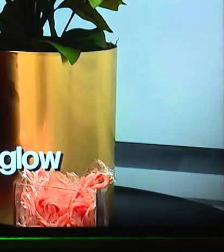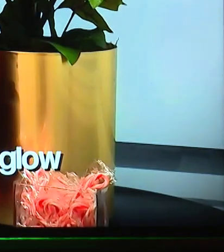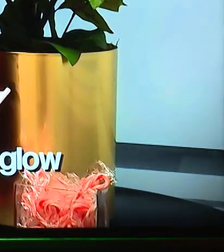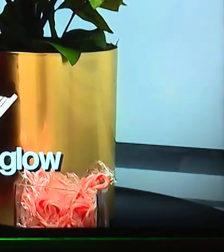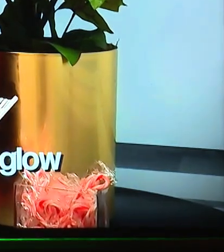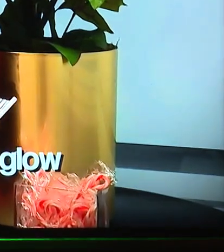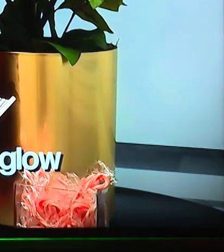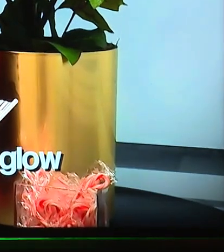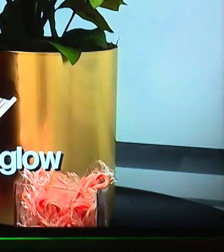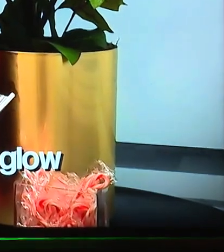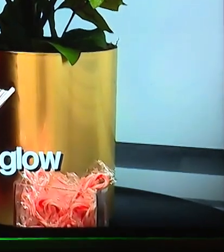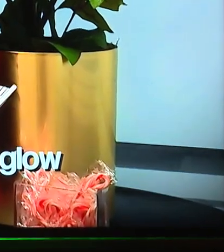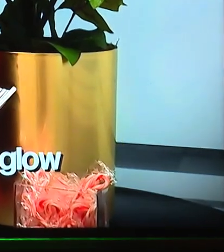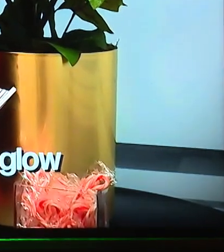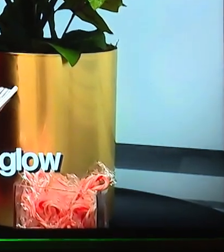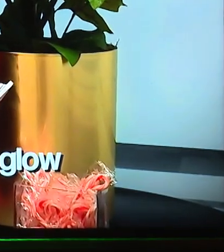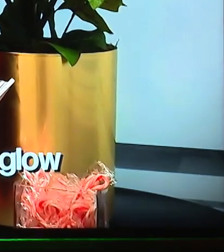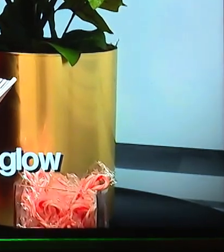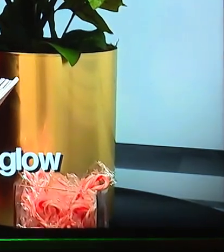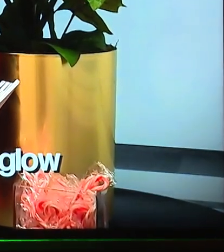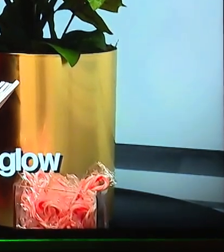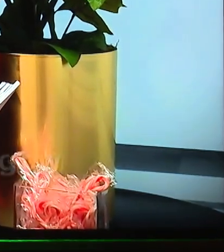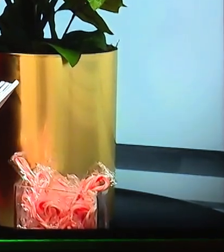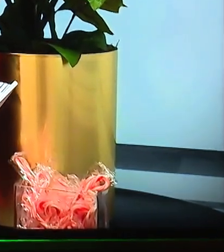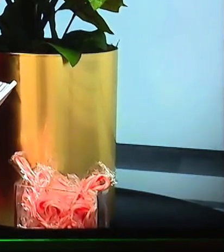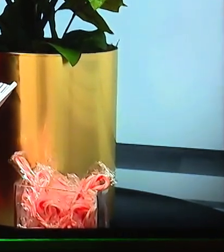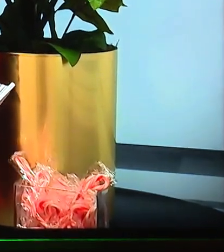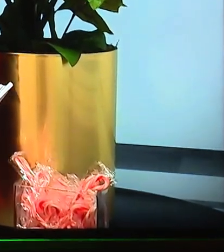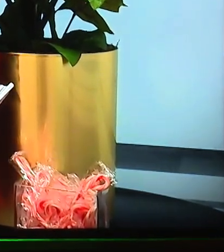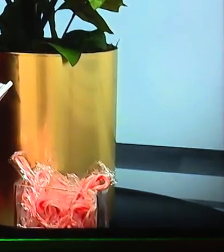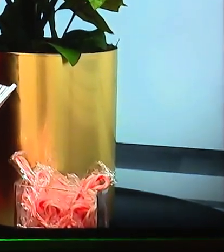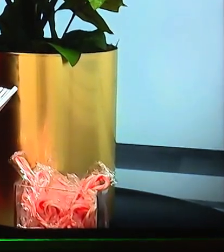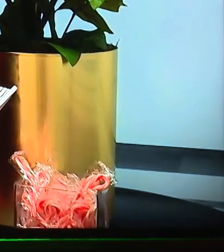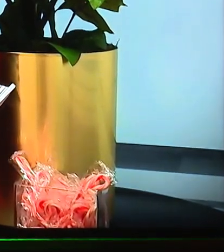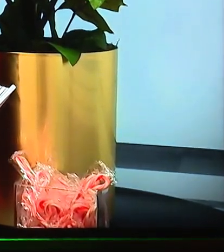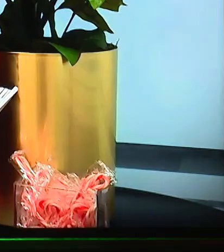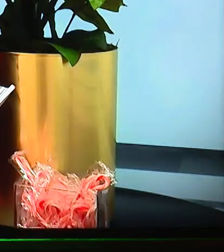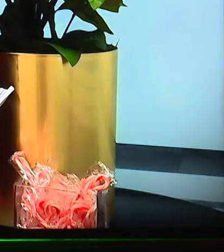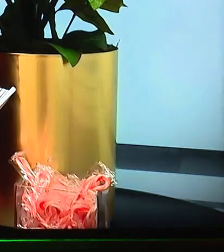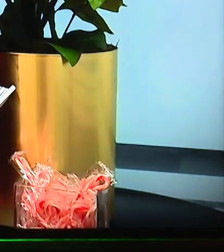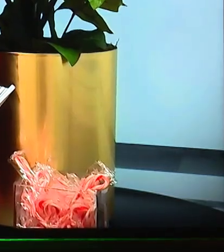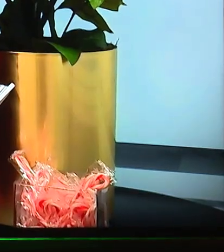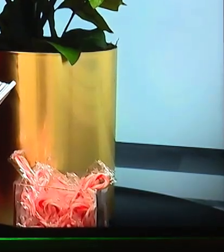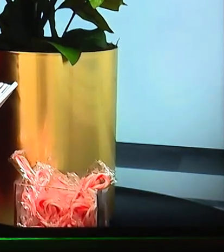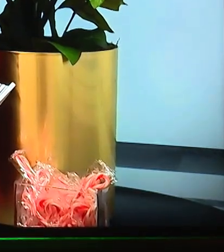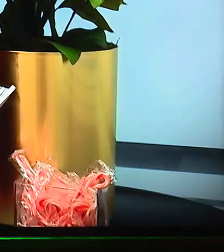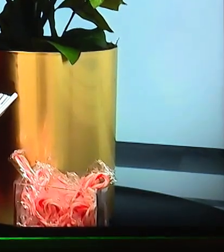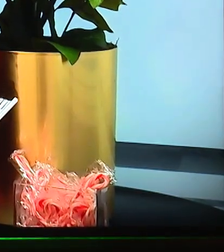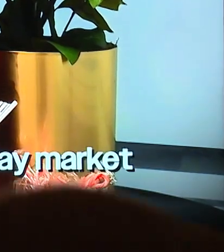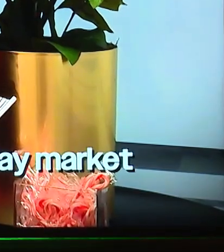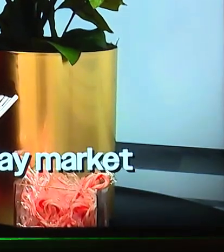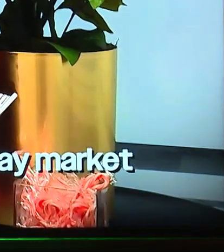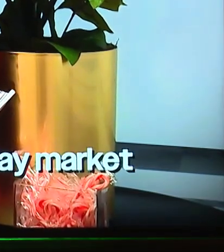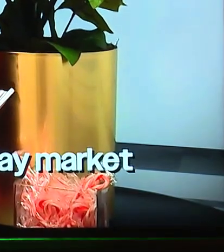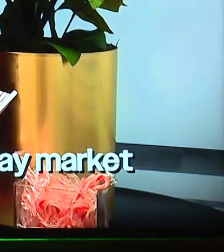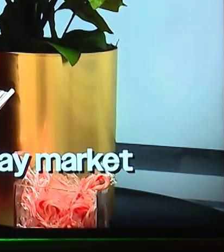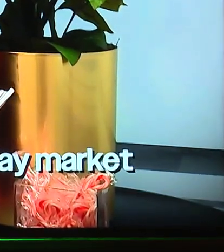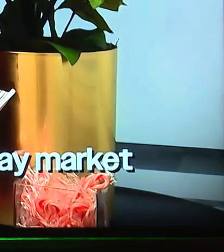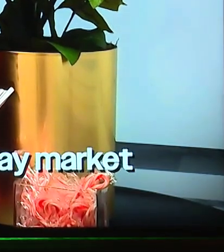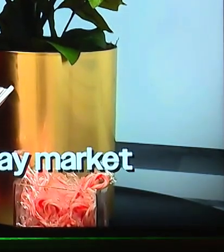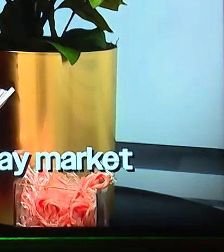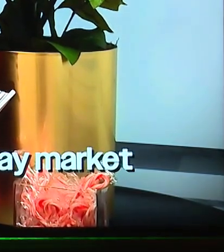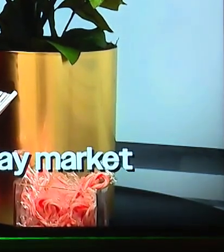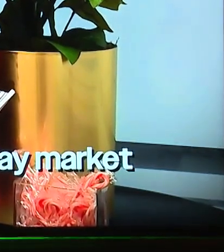In the heart of downtown, where winter lights glow, fire will crackle and carols will flow. We're gathering together